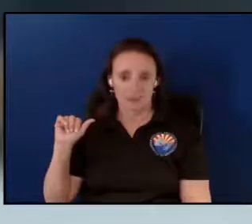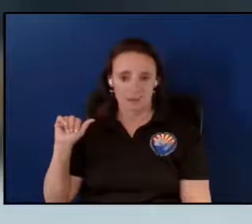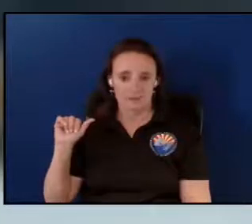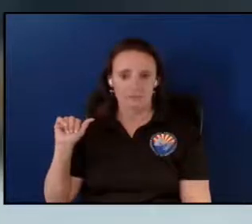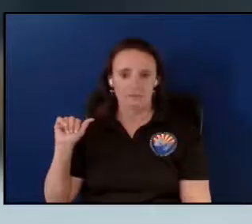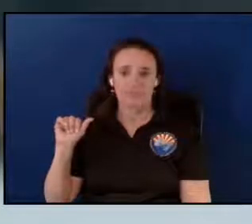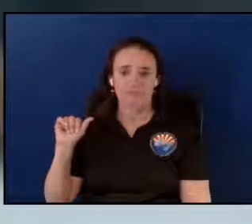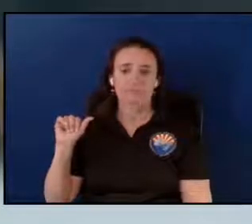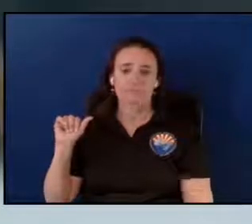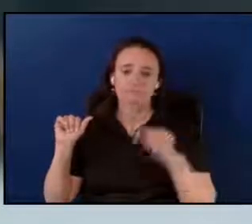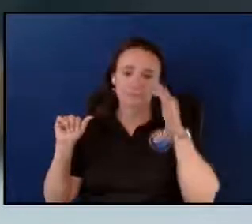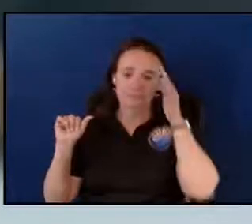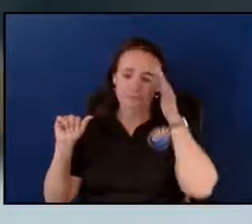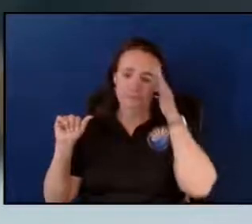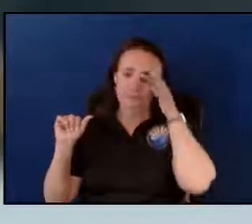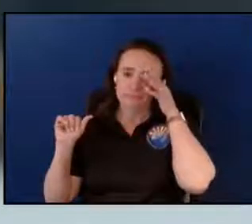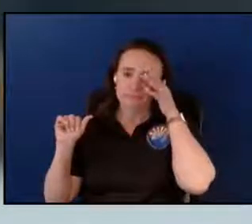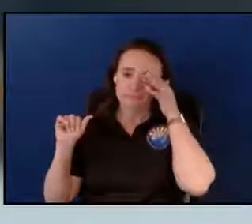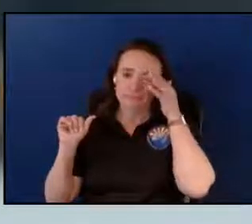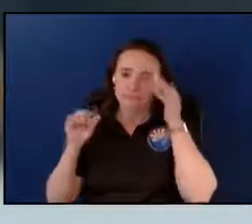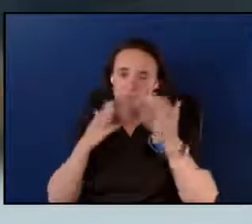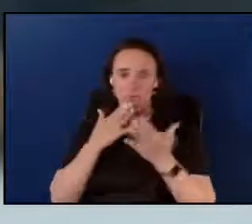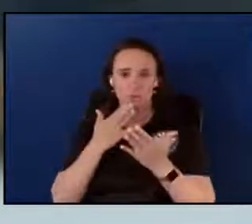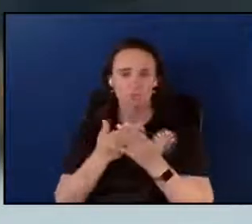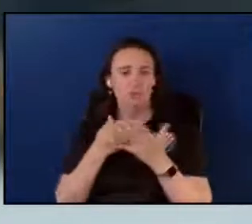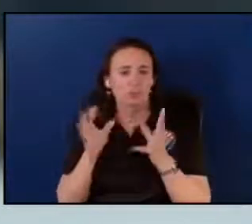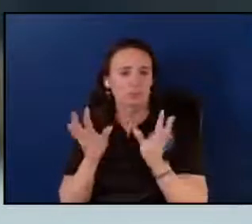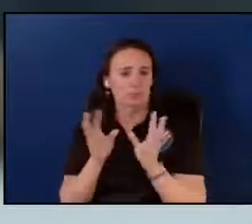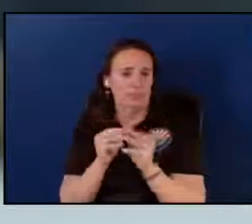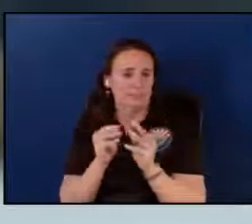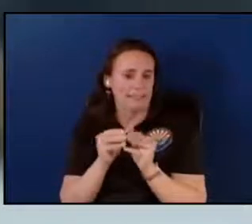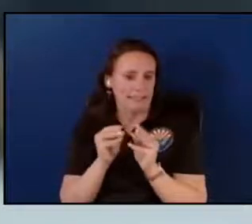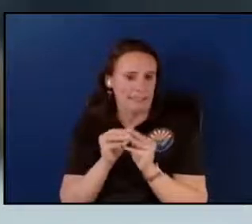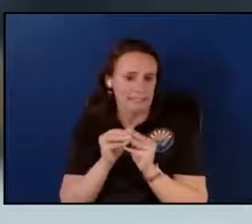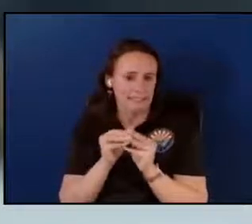Just want everybody to know we had another good meeting. Things are definitely